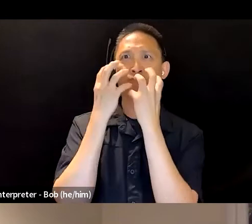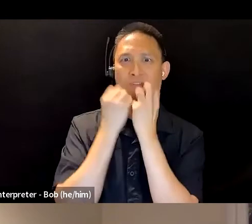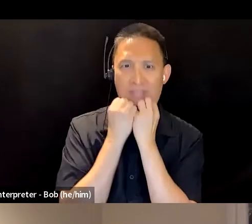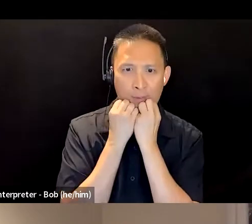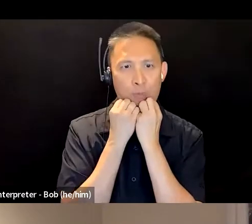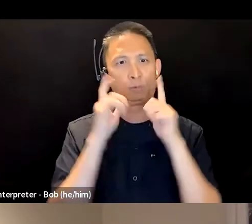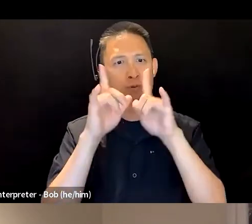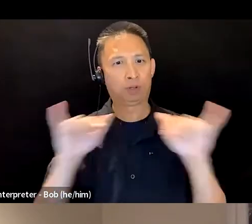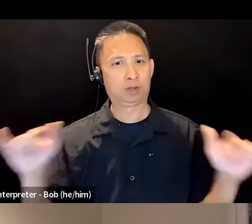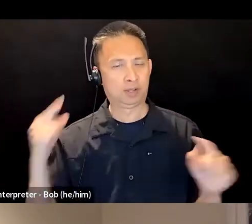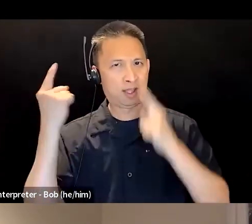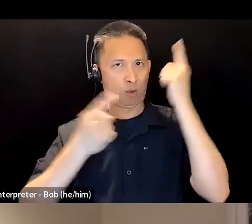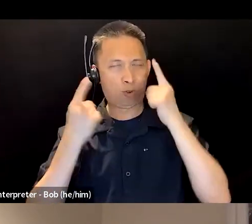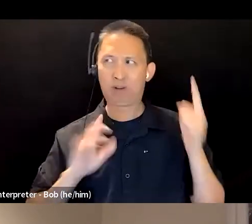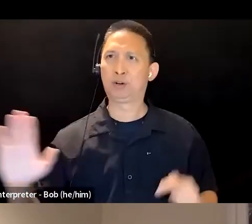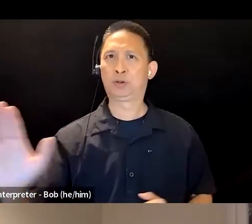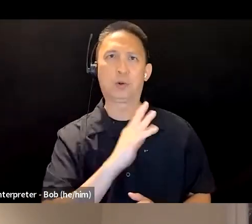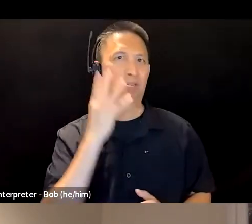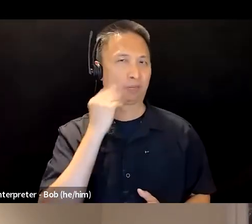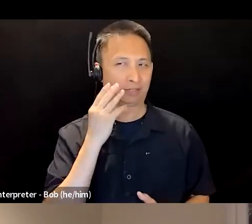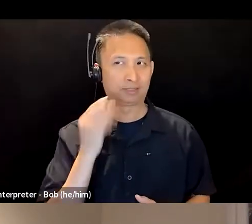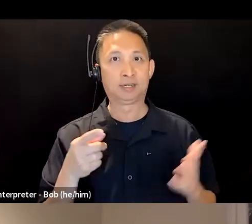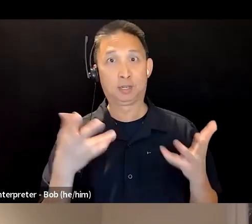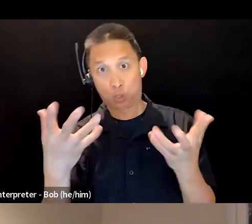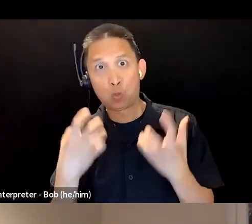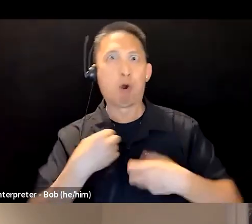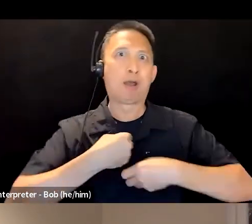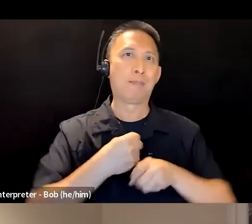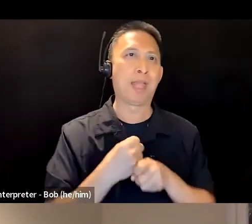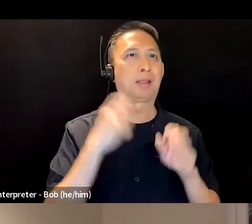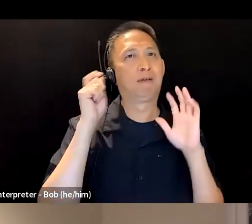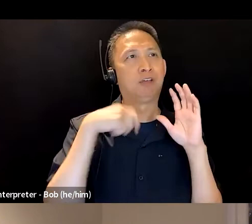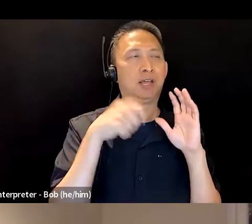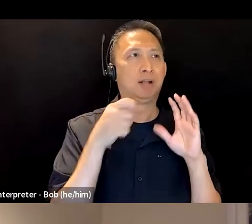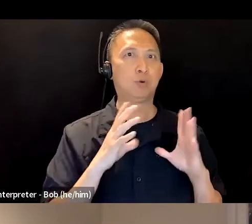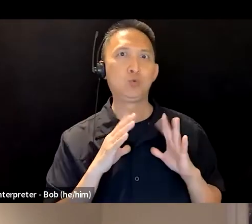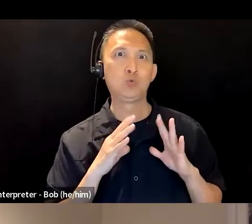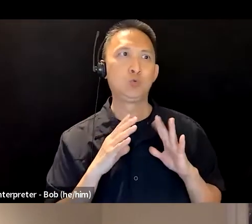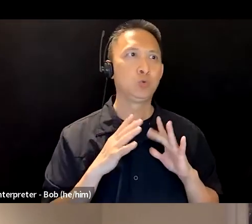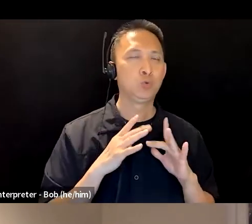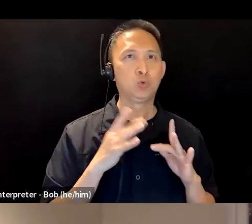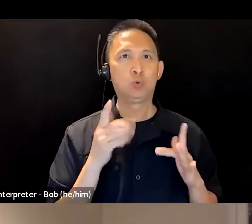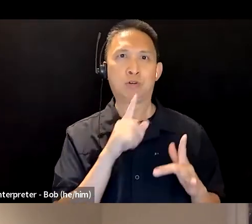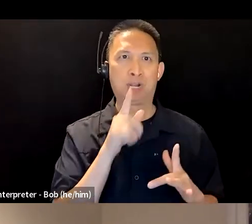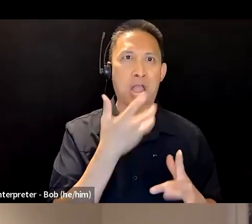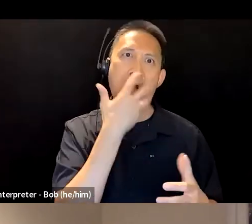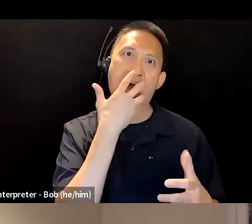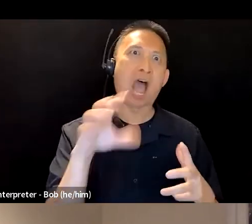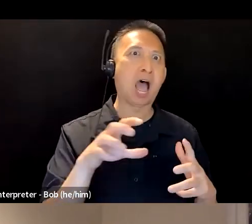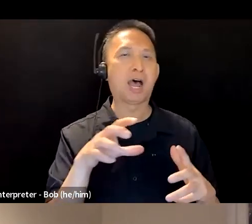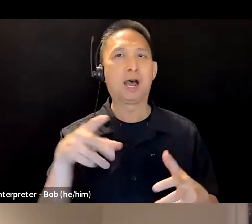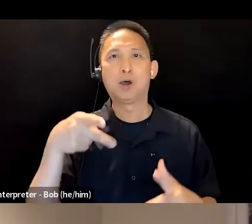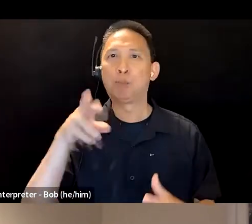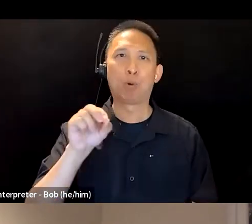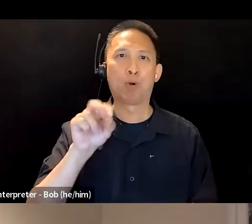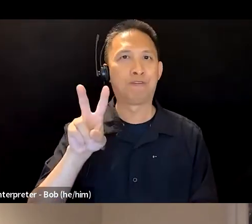we get to make films which are edgy and provocative and a little bit different because we are kind of spared those